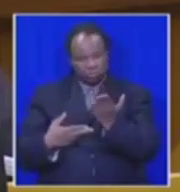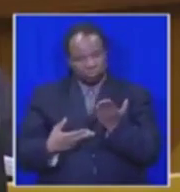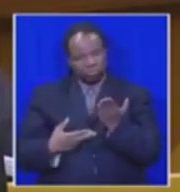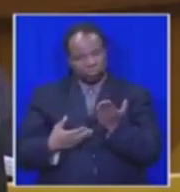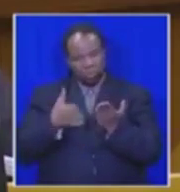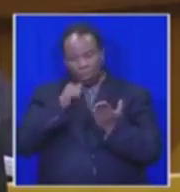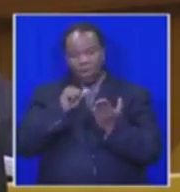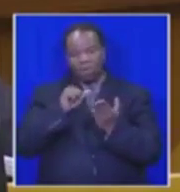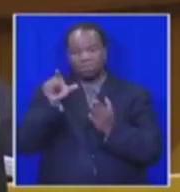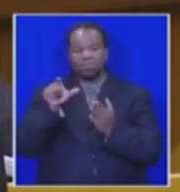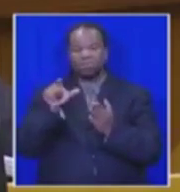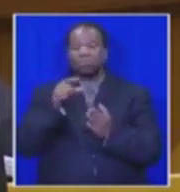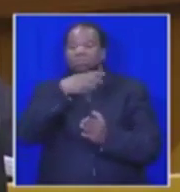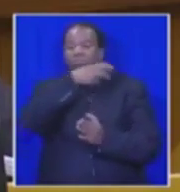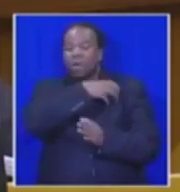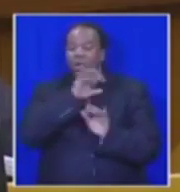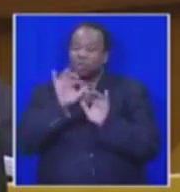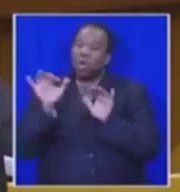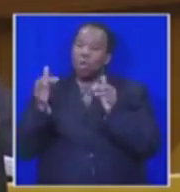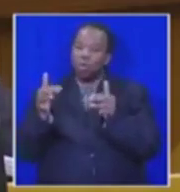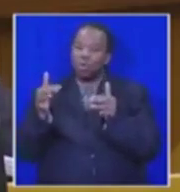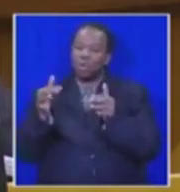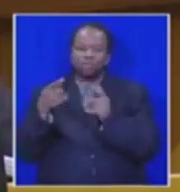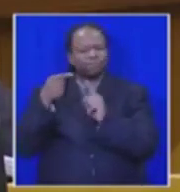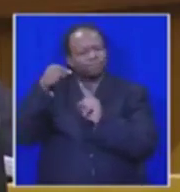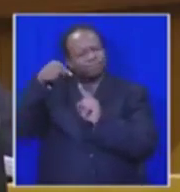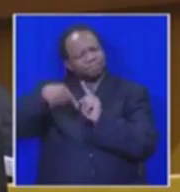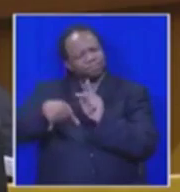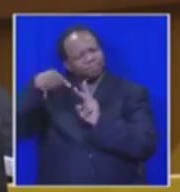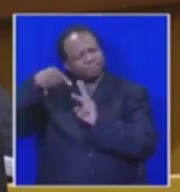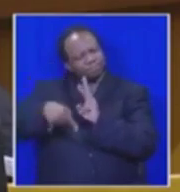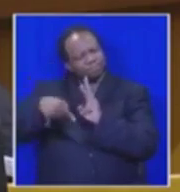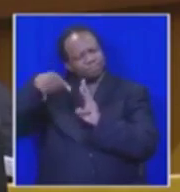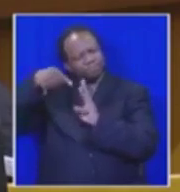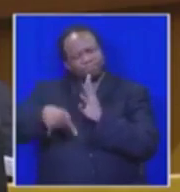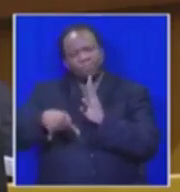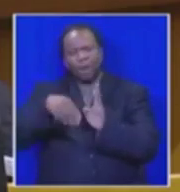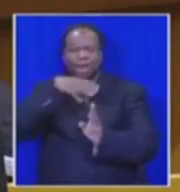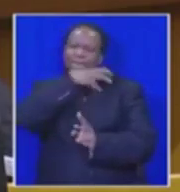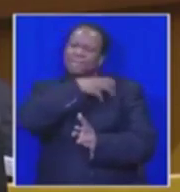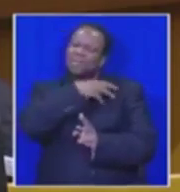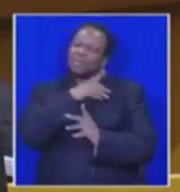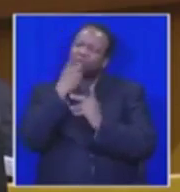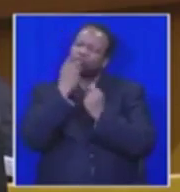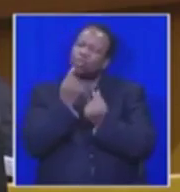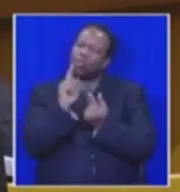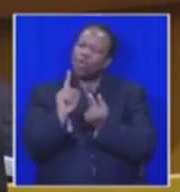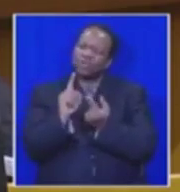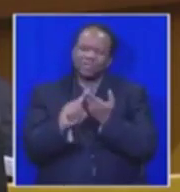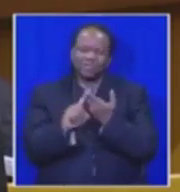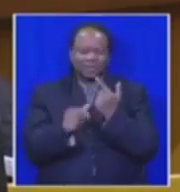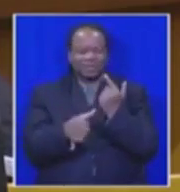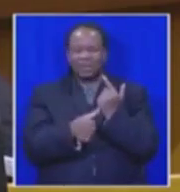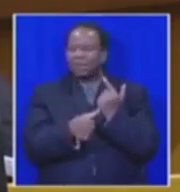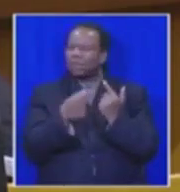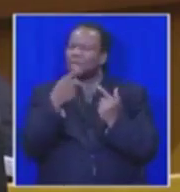detailing the public engagements activities of each minister and deputy ministers every